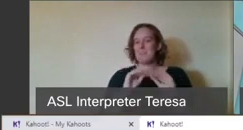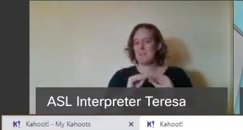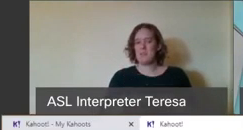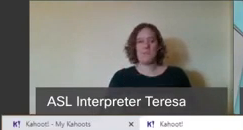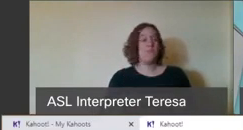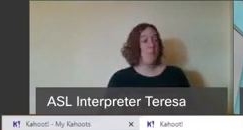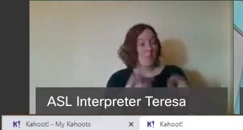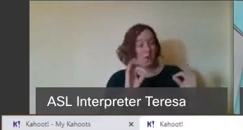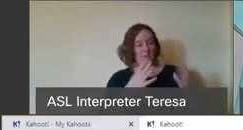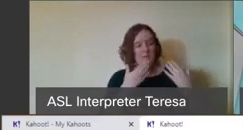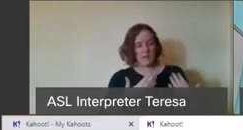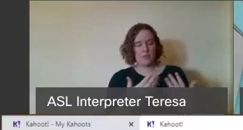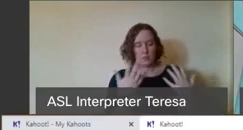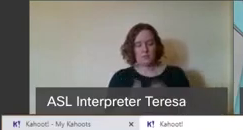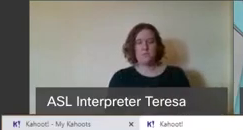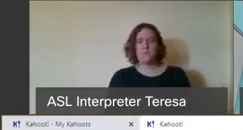Perfect. Thank you, Director Reese.